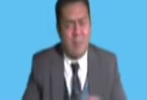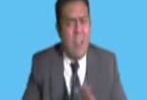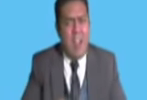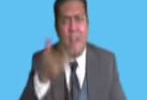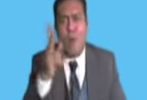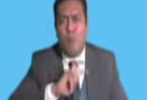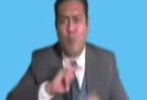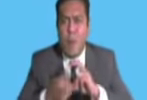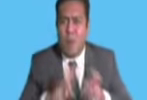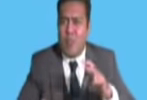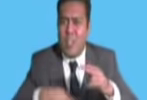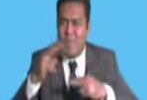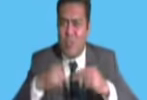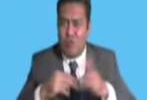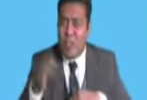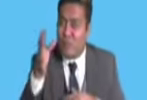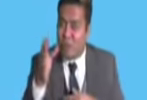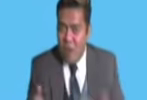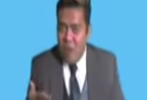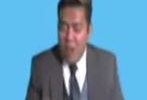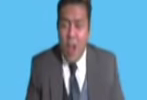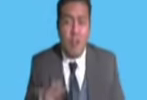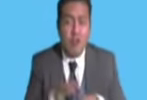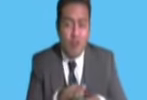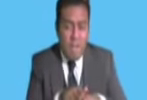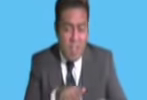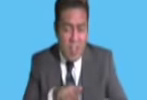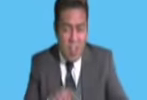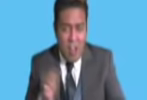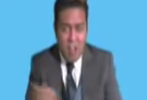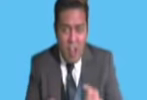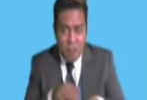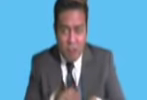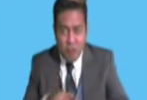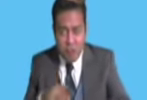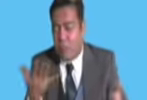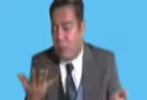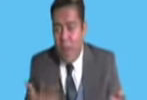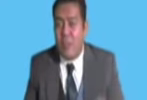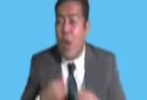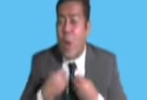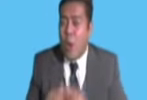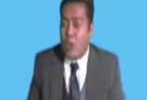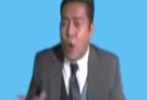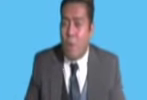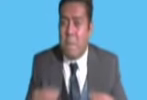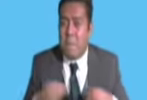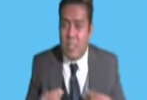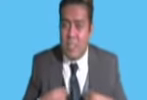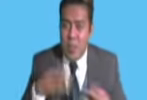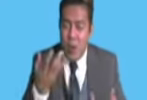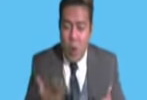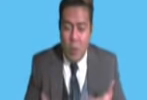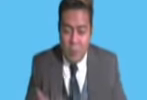problems with infrastructure, traffic congestion, and the loss of business competitiveness.